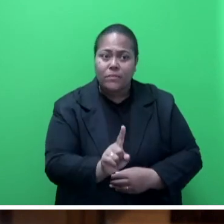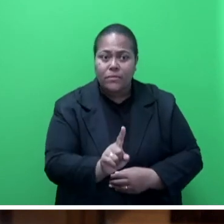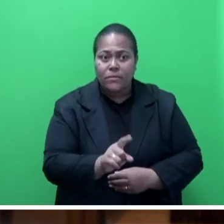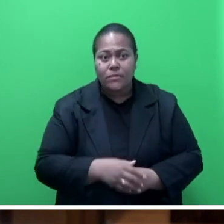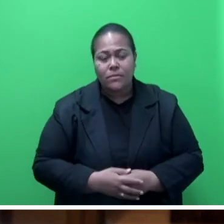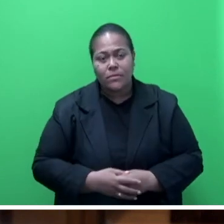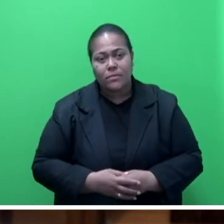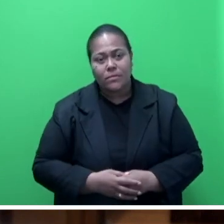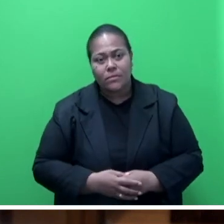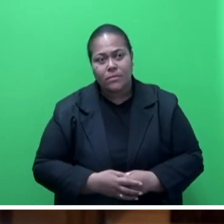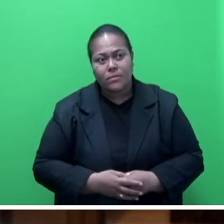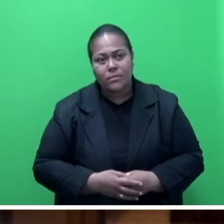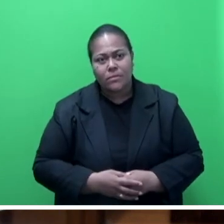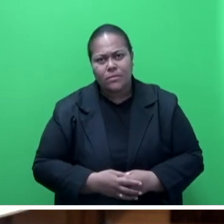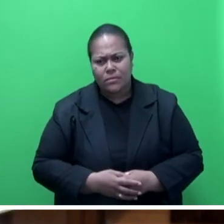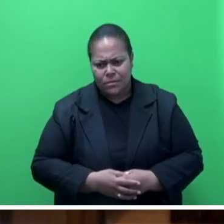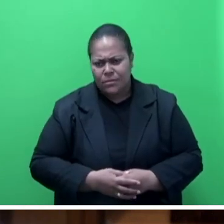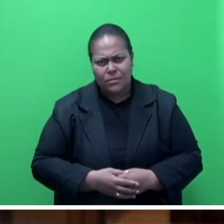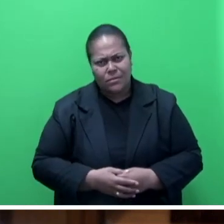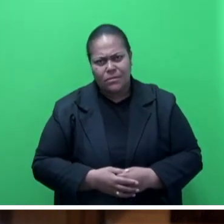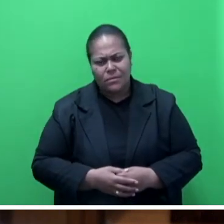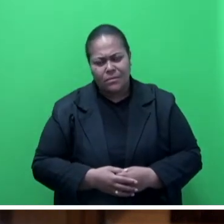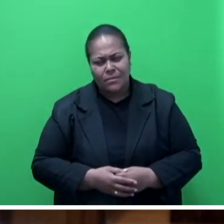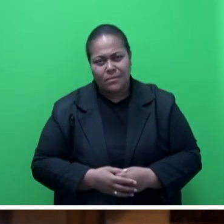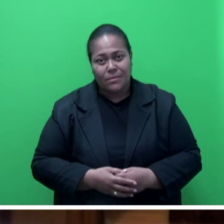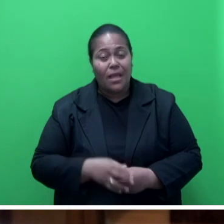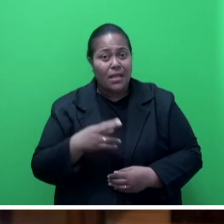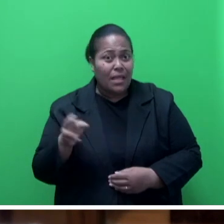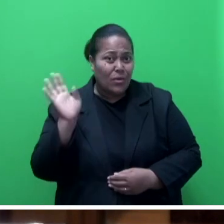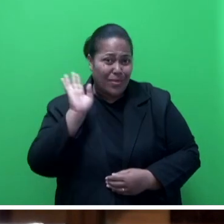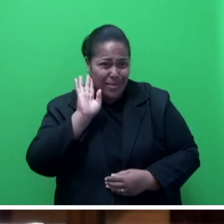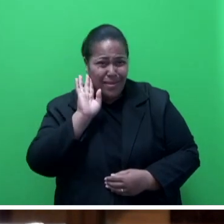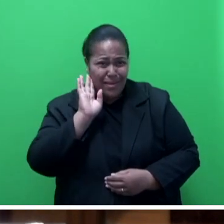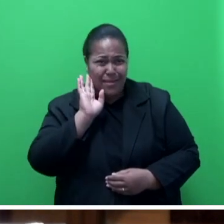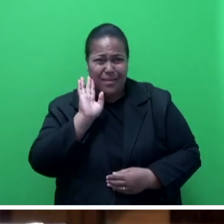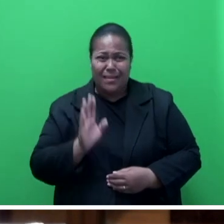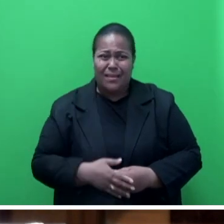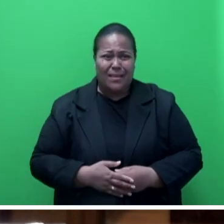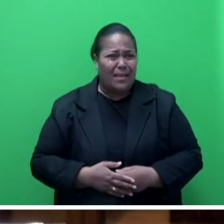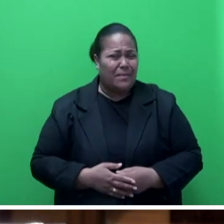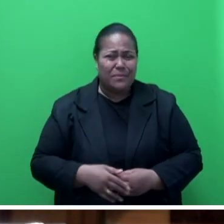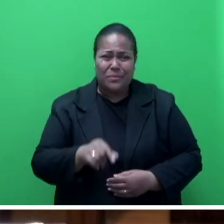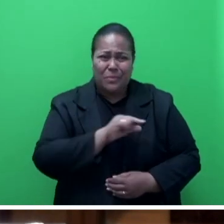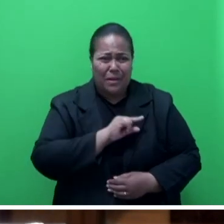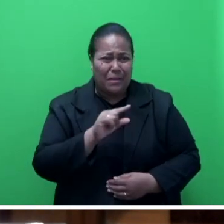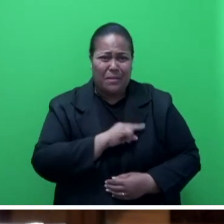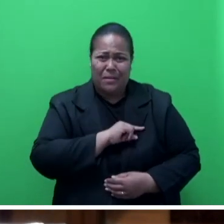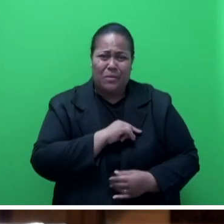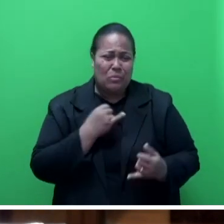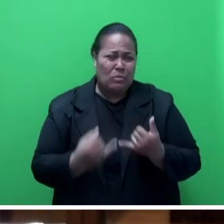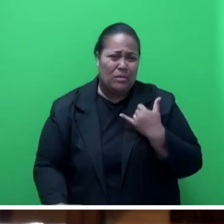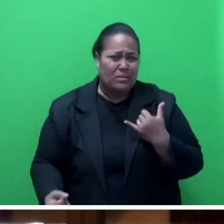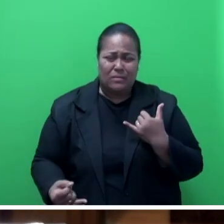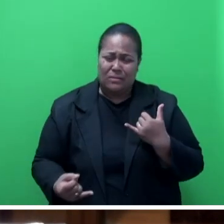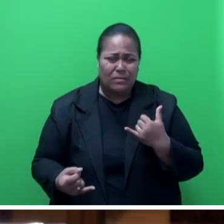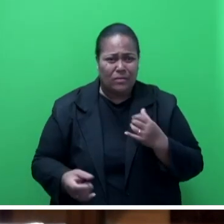once to actually learn anything. And when you hear the pathetic quality of their contributions throughout this week, Mr. Speaker, it